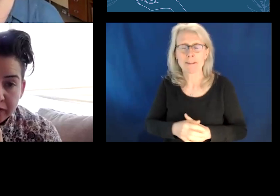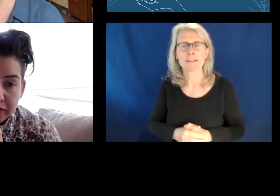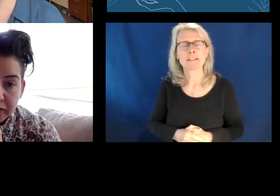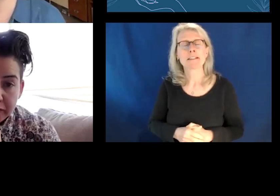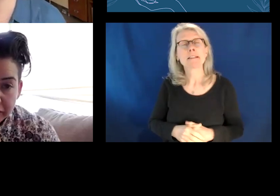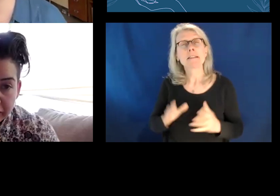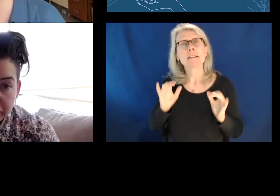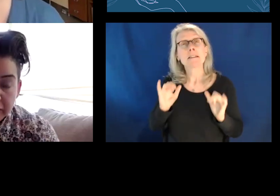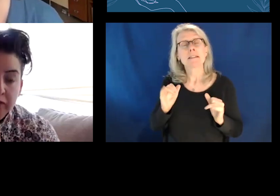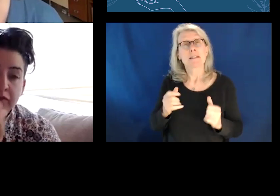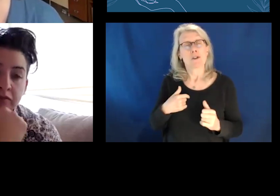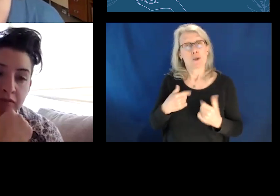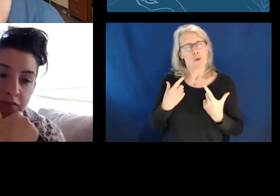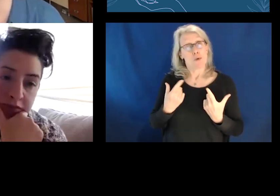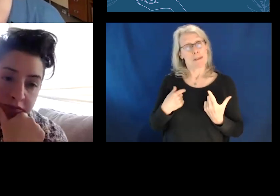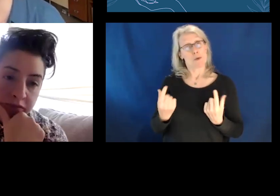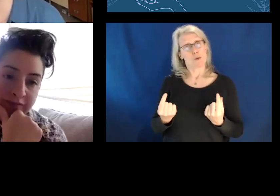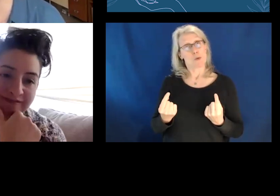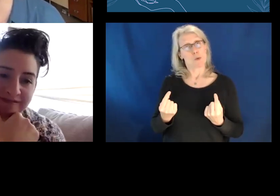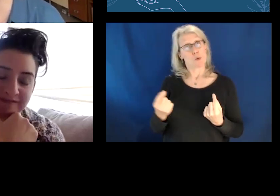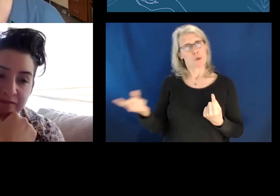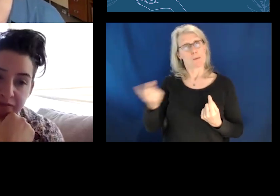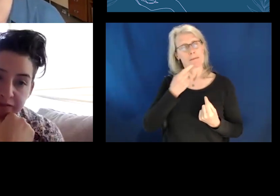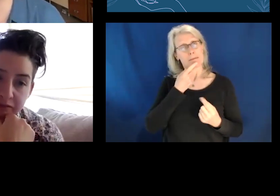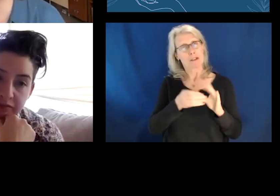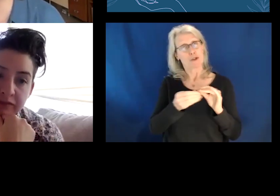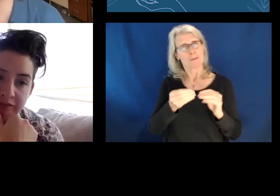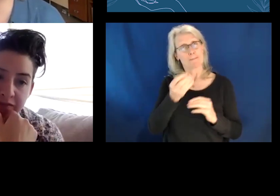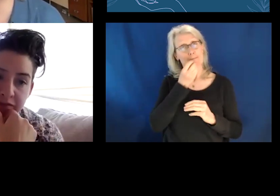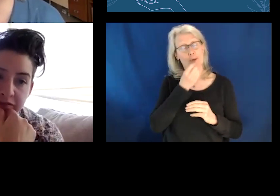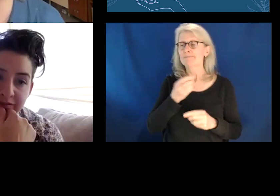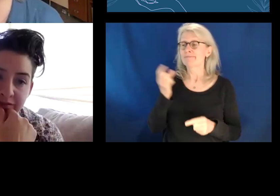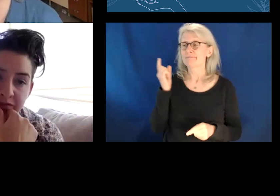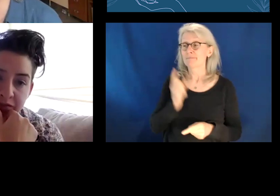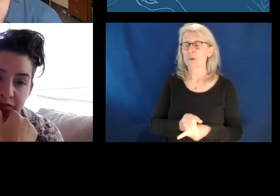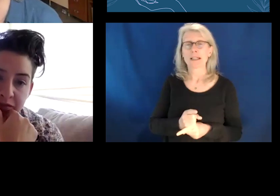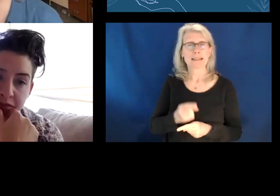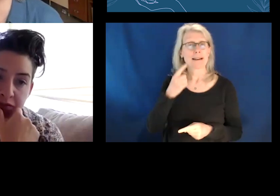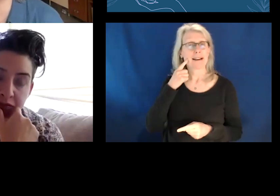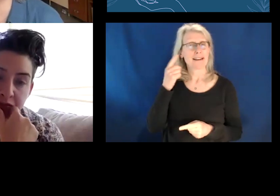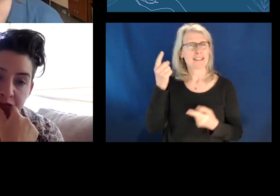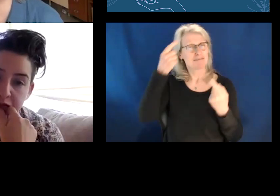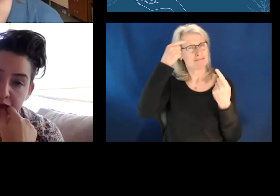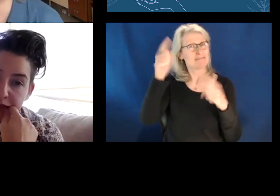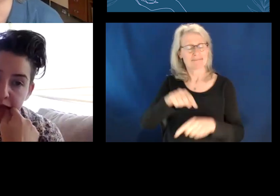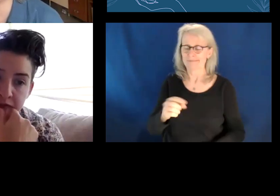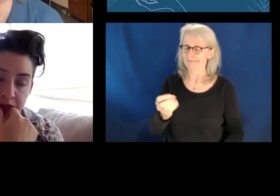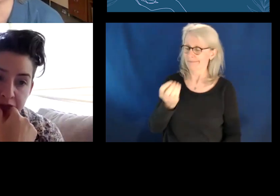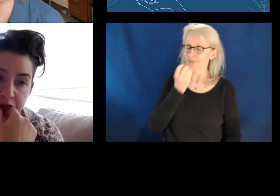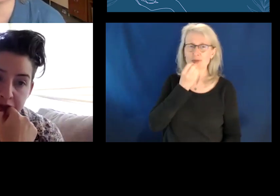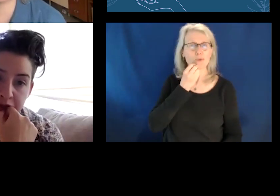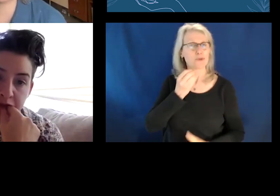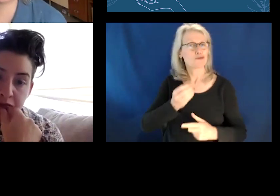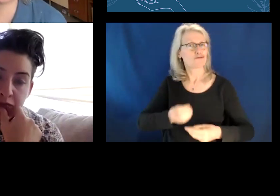practices, or I think when you mentioned food, that really kind of resonated for me. I think food is such a beautiful way for people